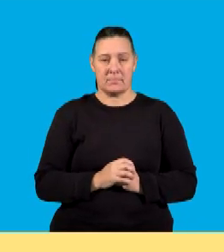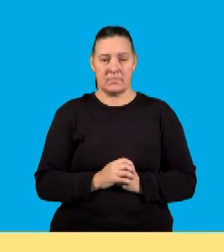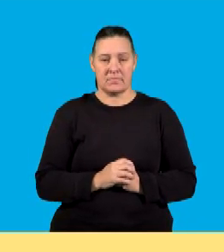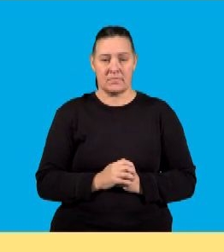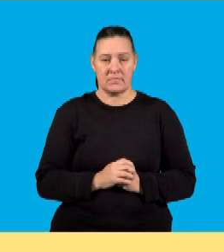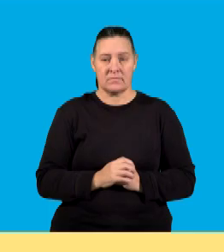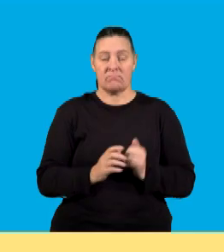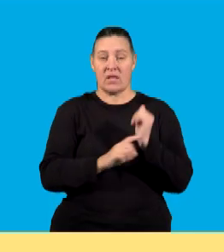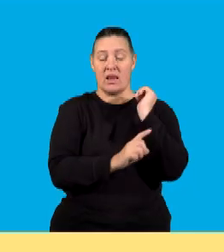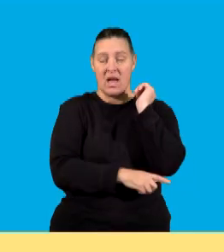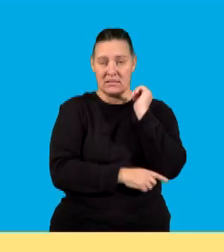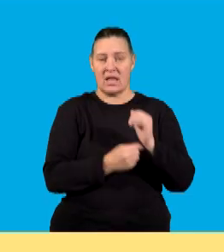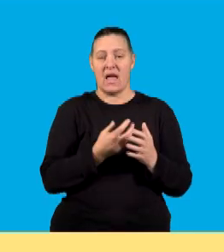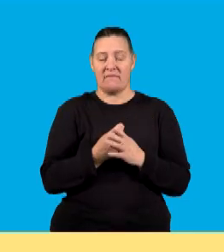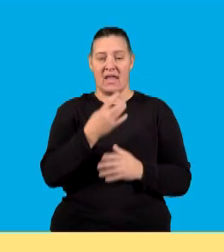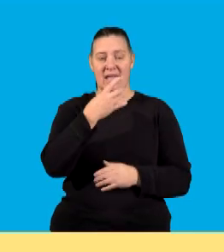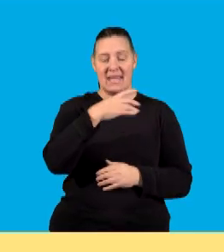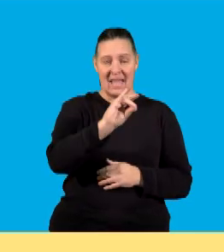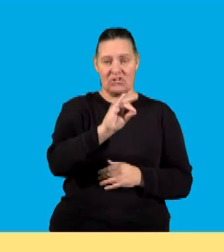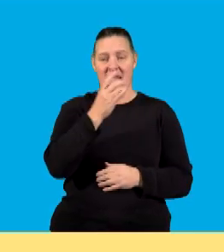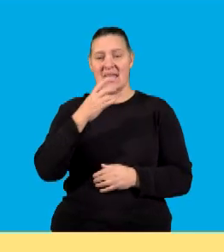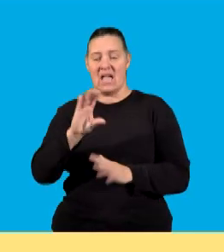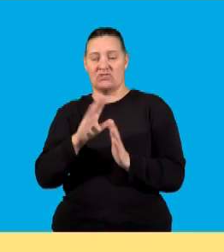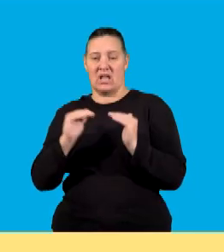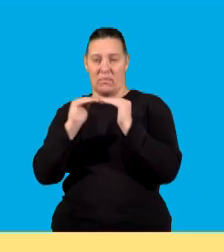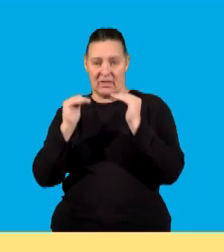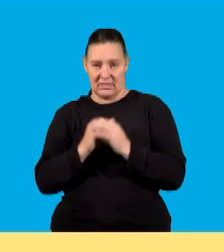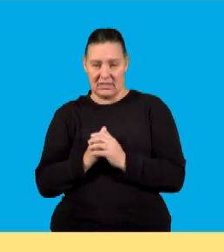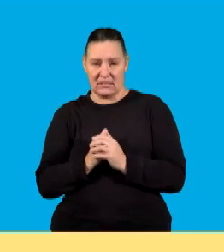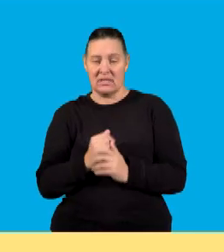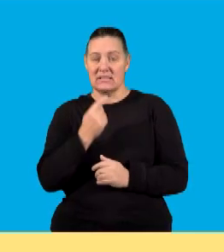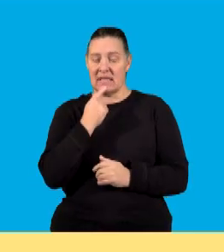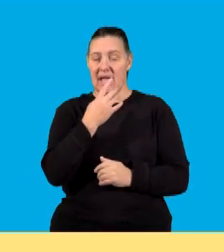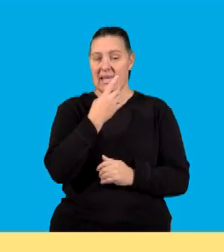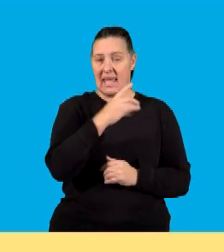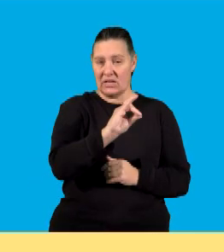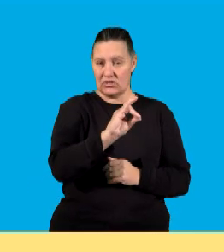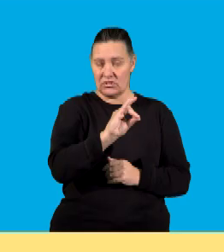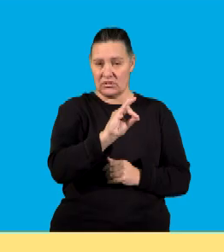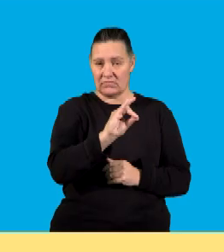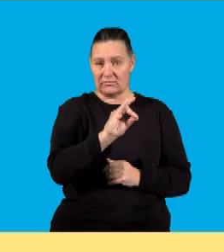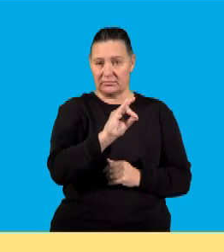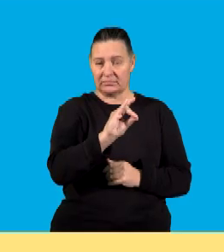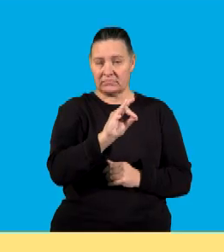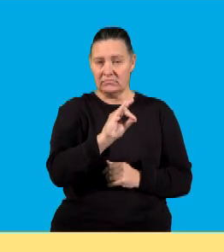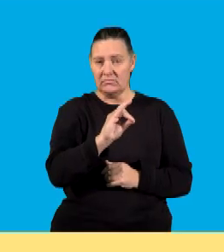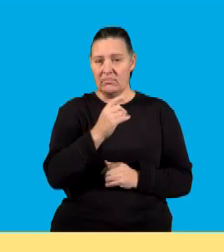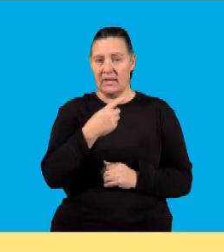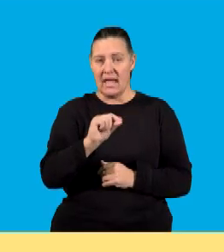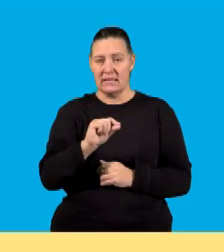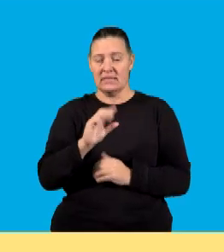41,040. Then lastly, I have my cash and cash equivalents. So I'll come here and say cash